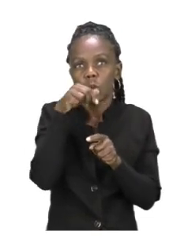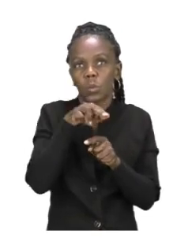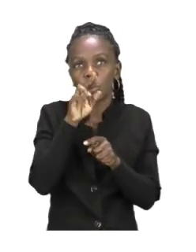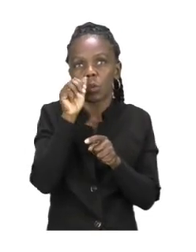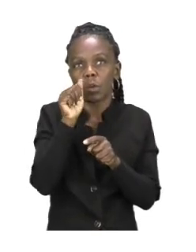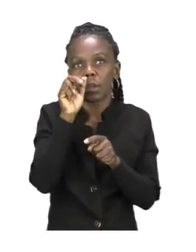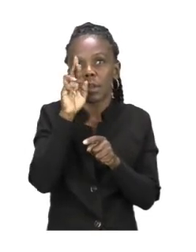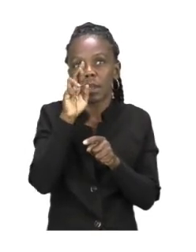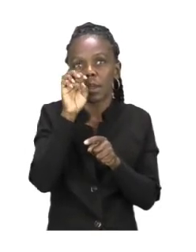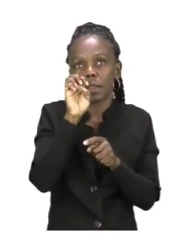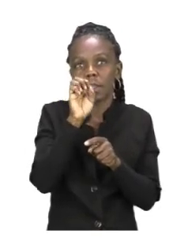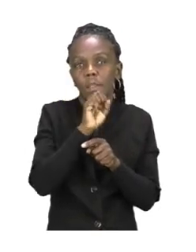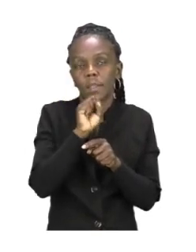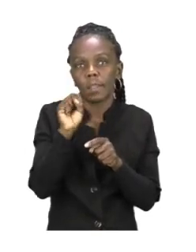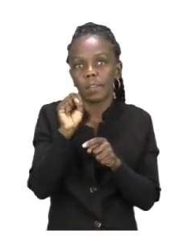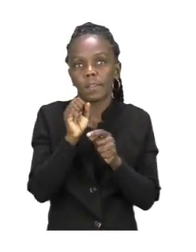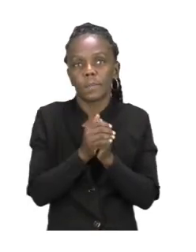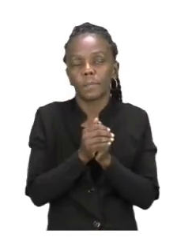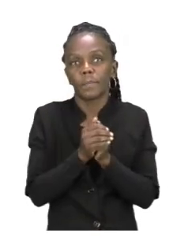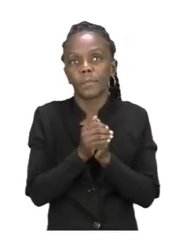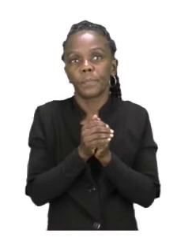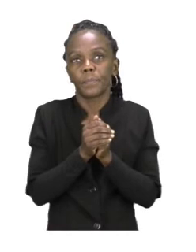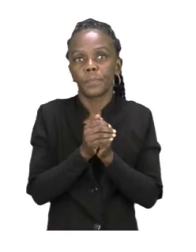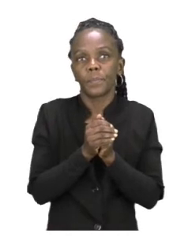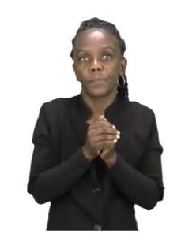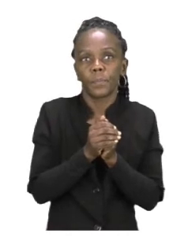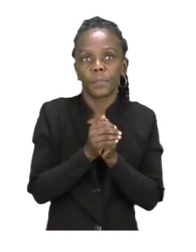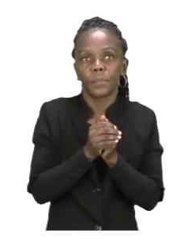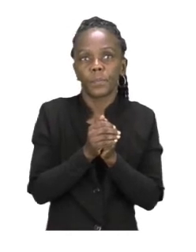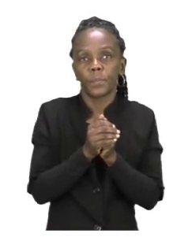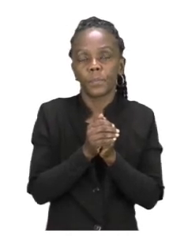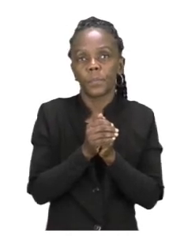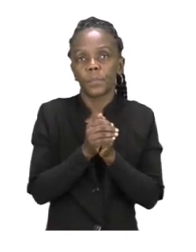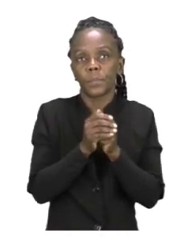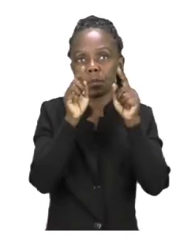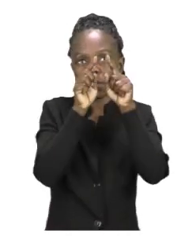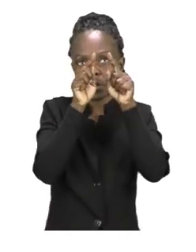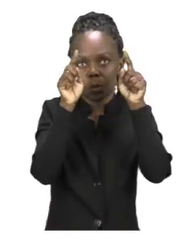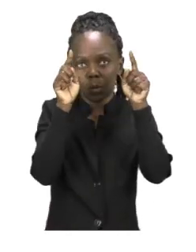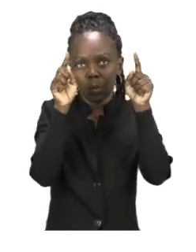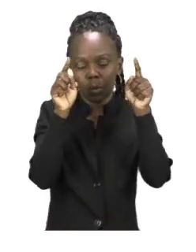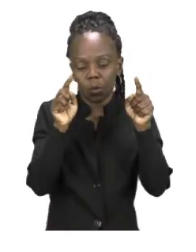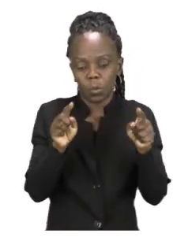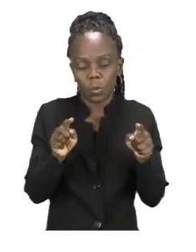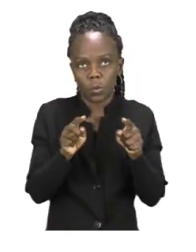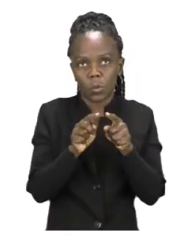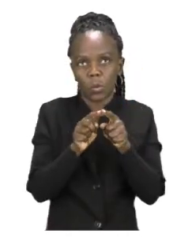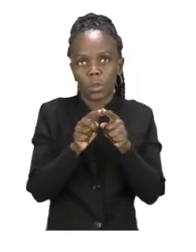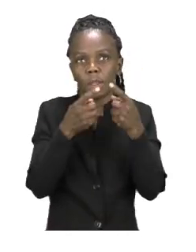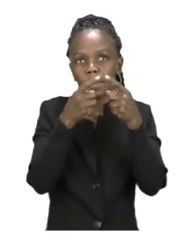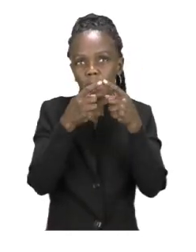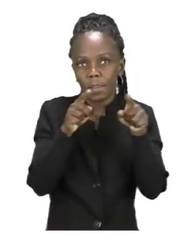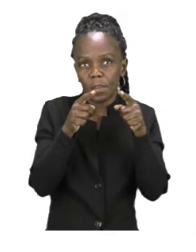Square. Well done. Now a square is different from all the other